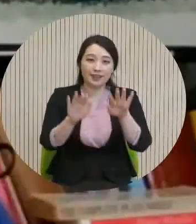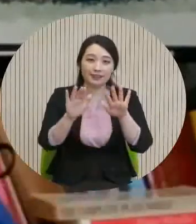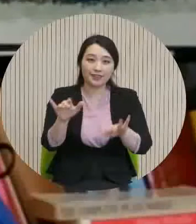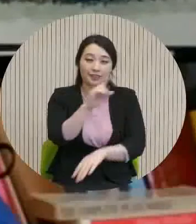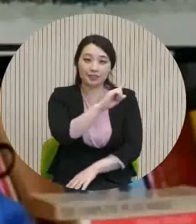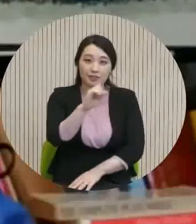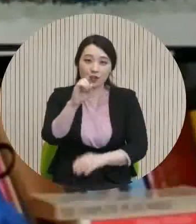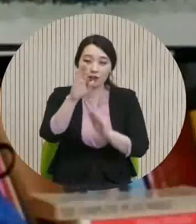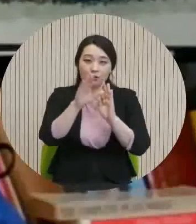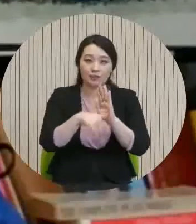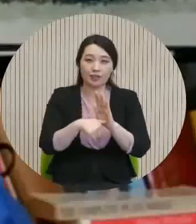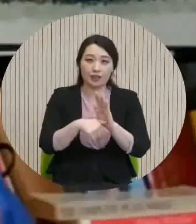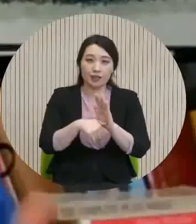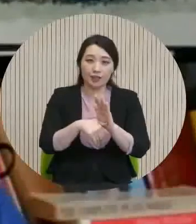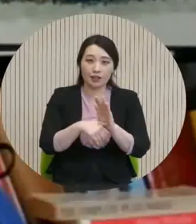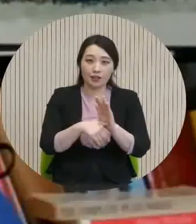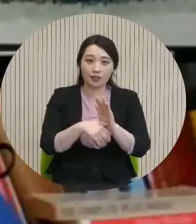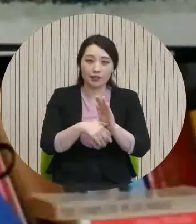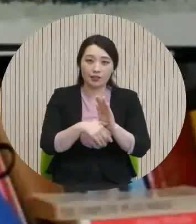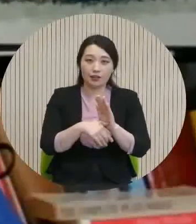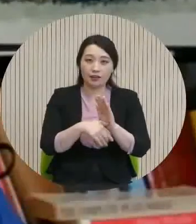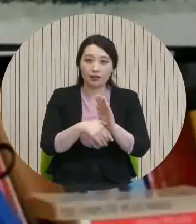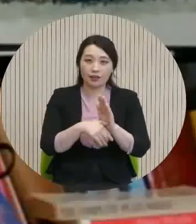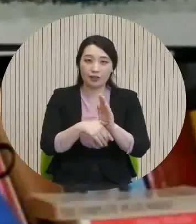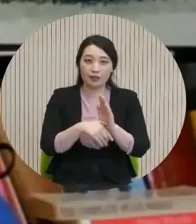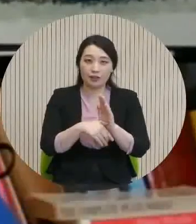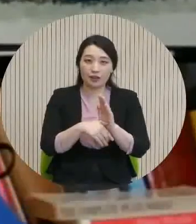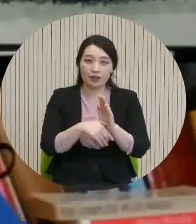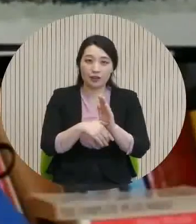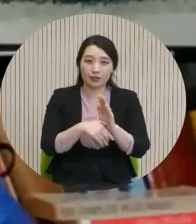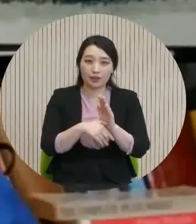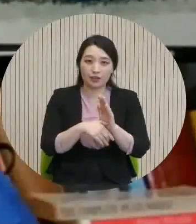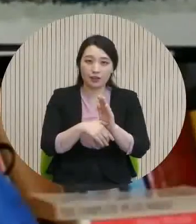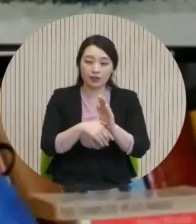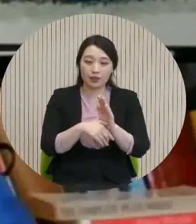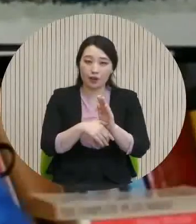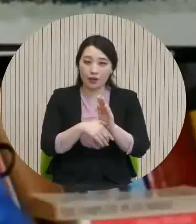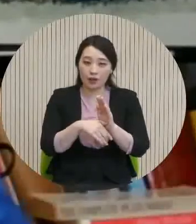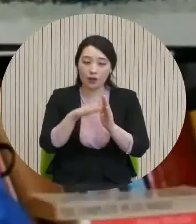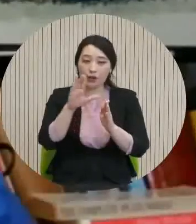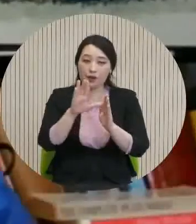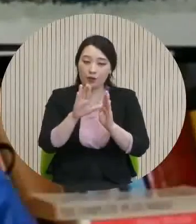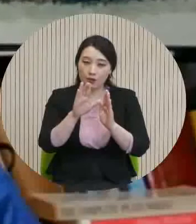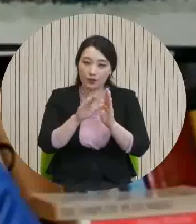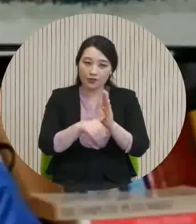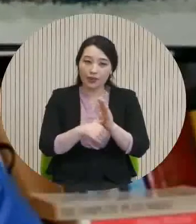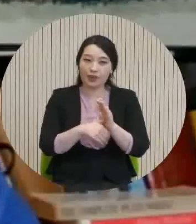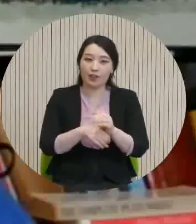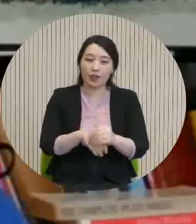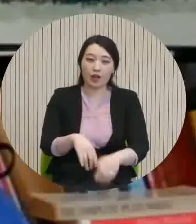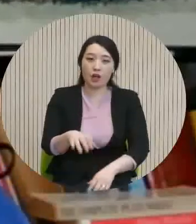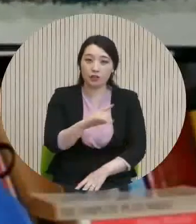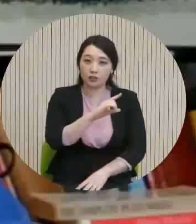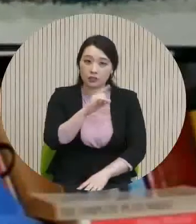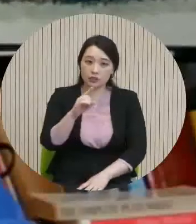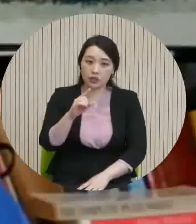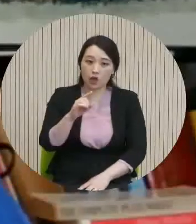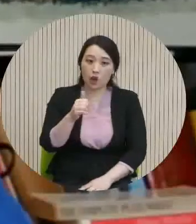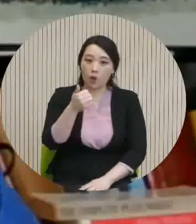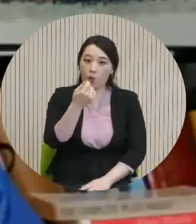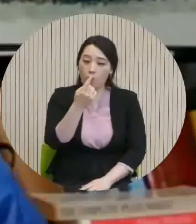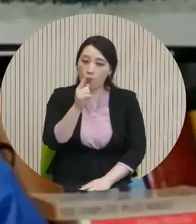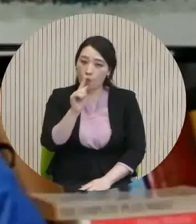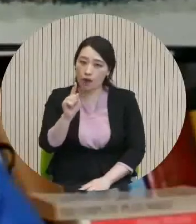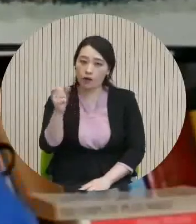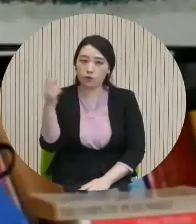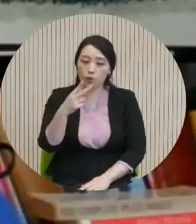there's lots that is born digital or digitized, meaning that the things that we used to hold in analog